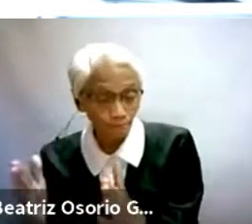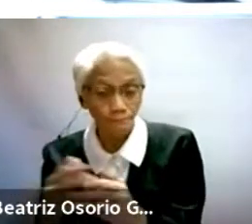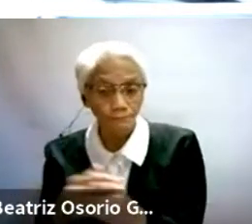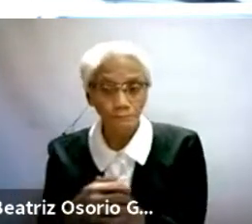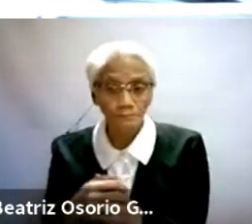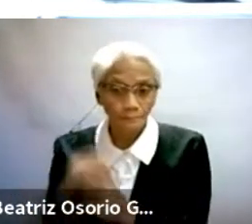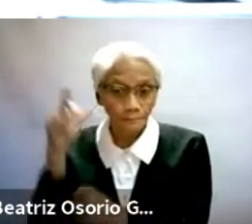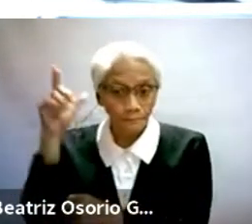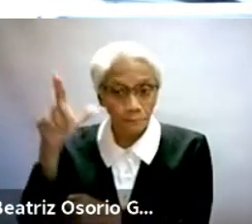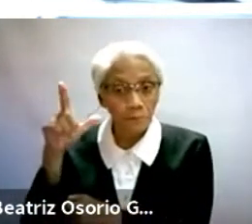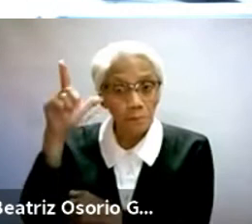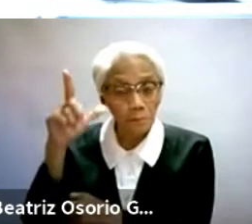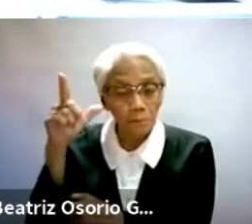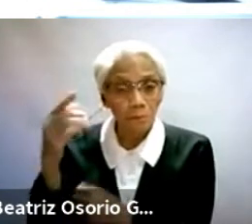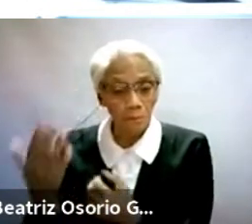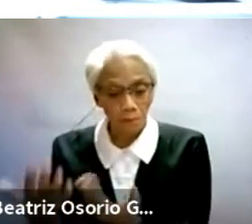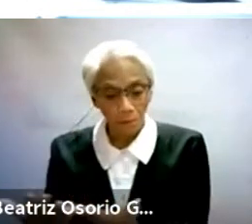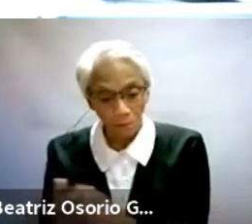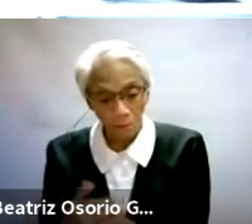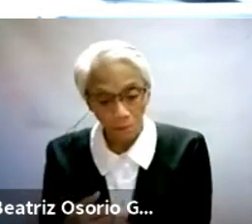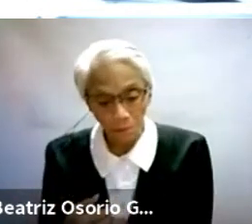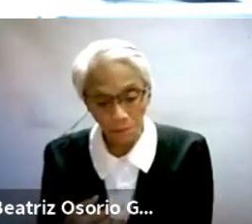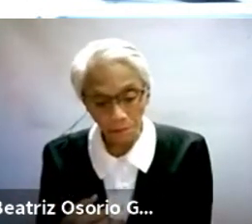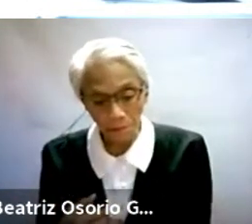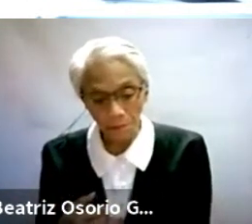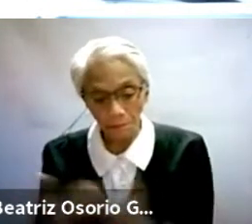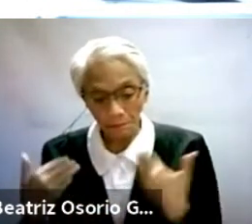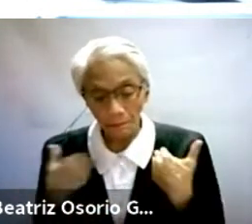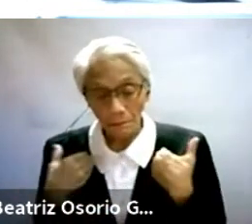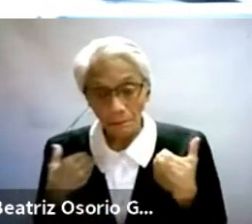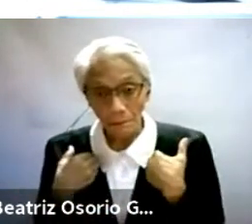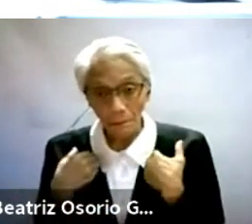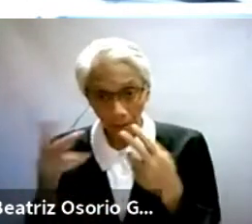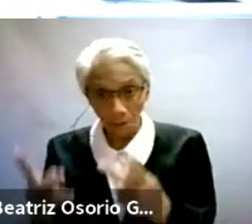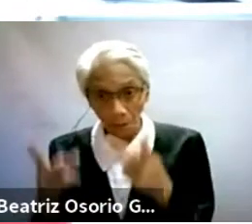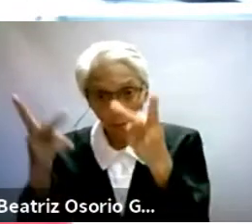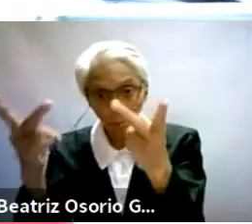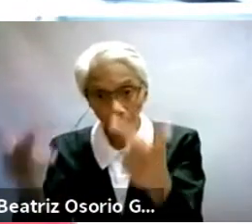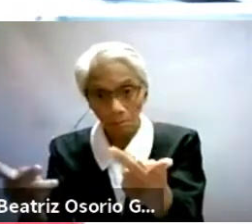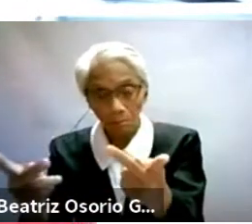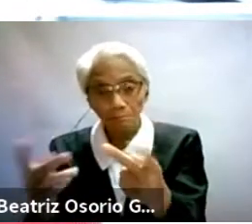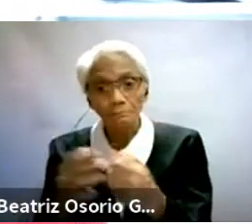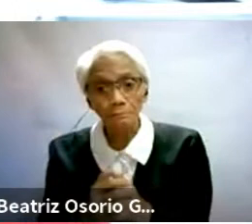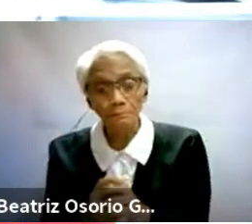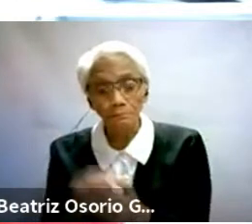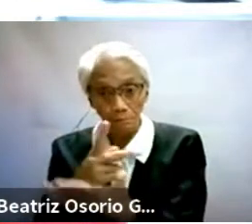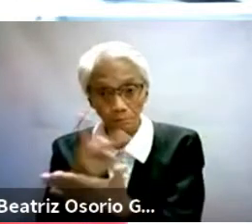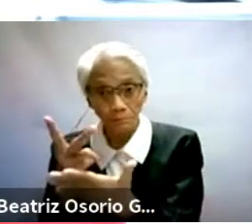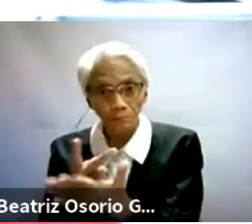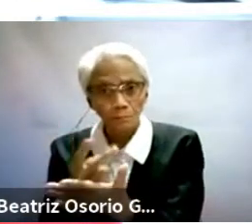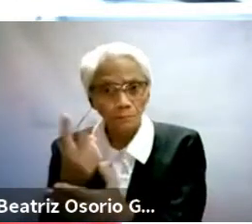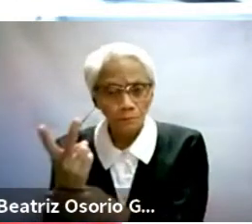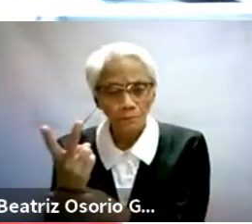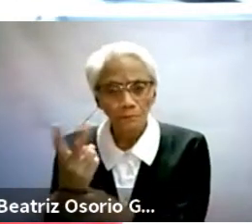but they will have the presentation divided into part one and part two. For part